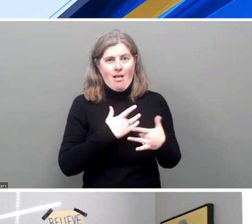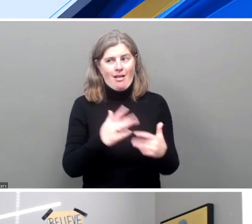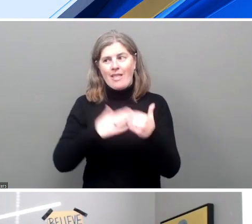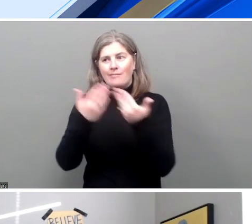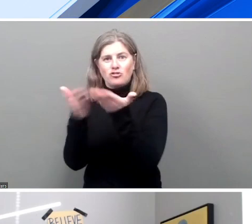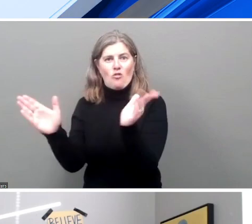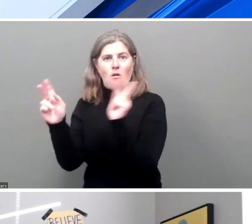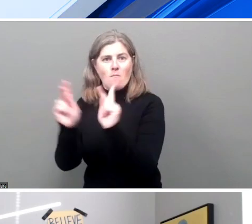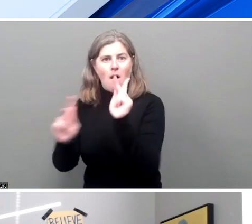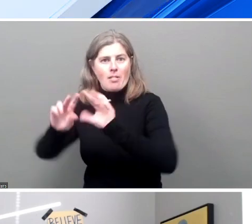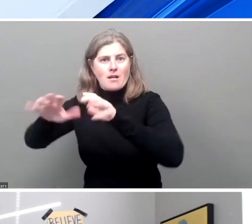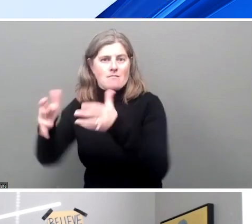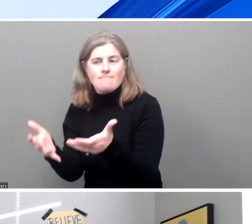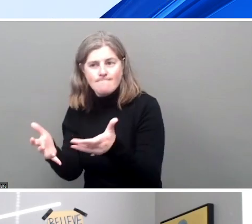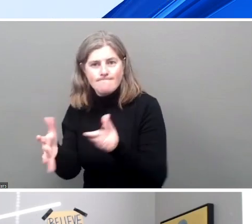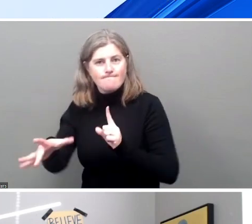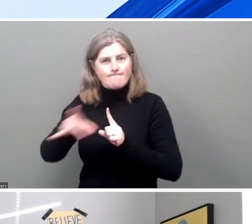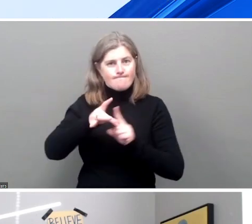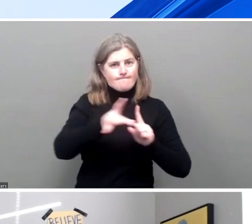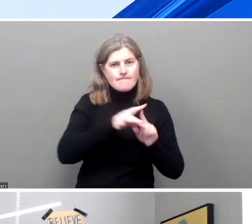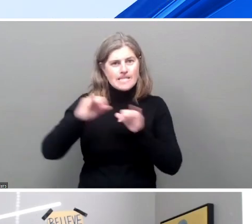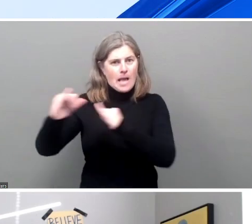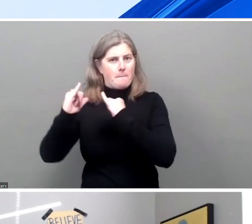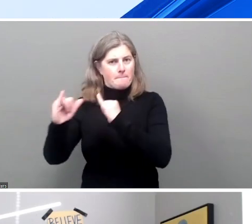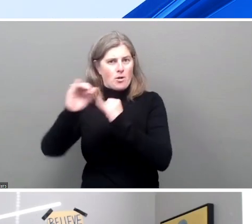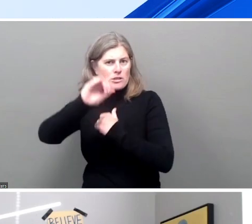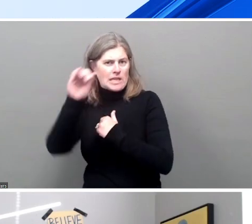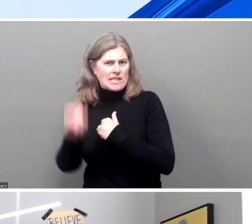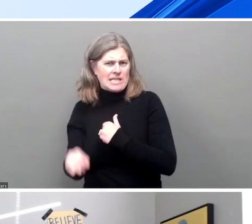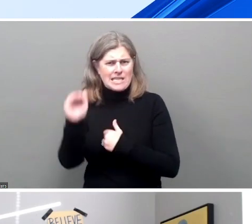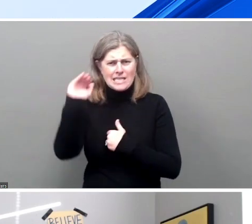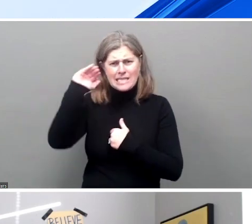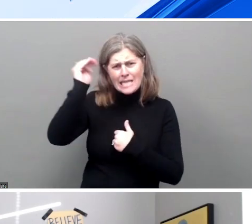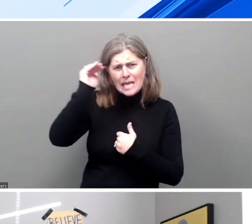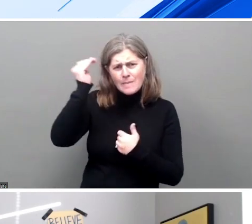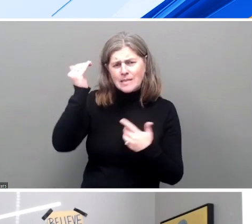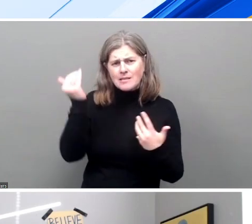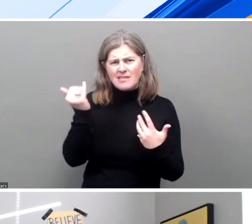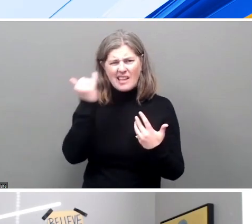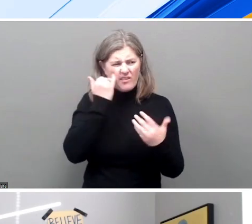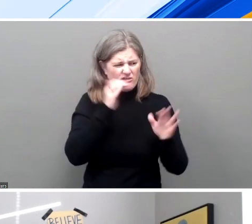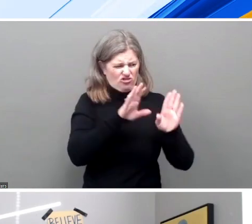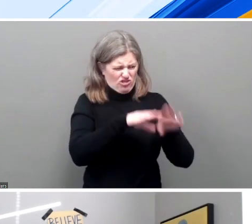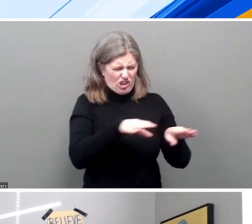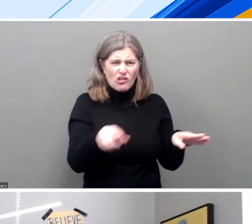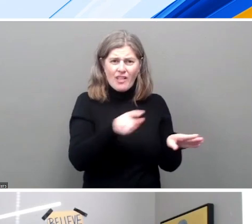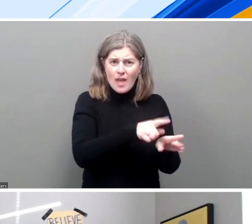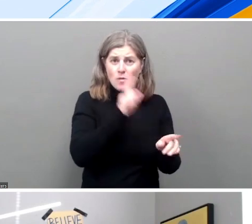public to get COVID. And it would seem that if children were